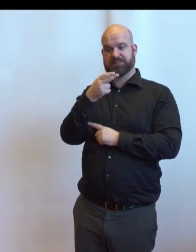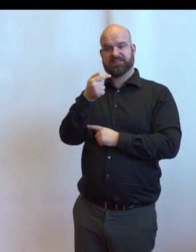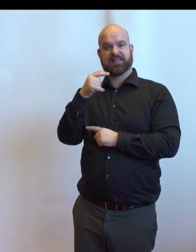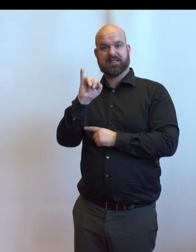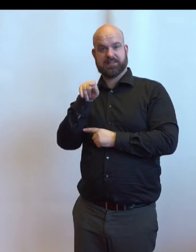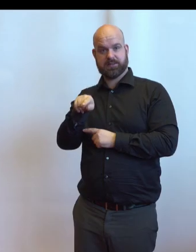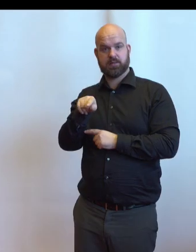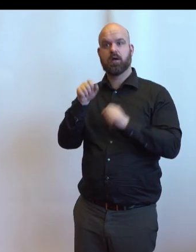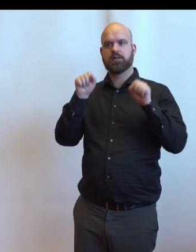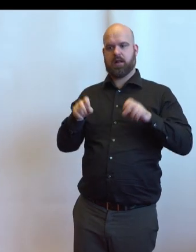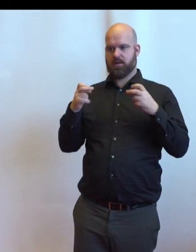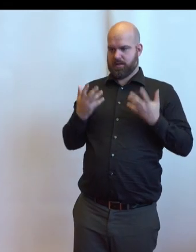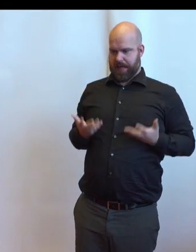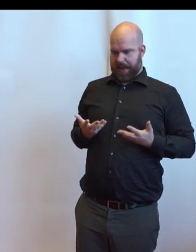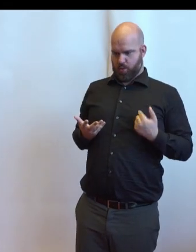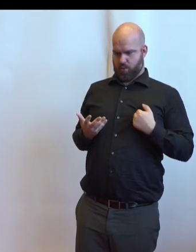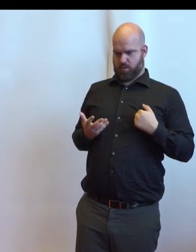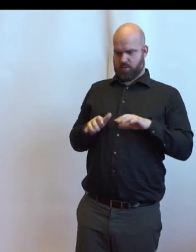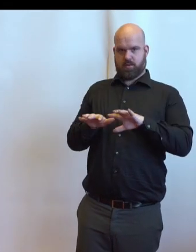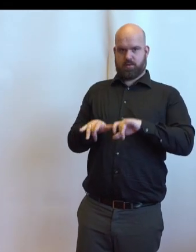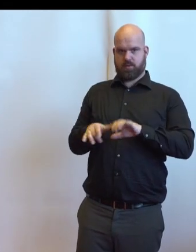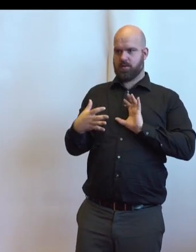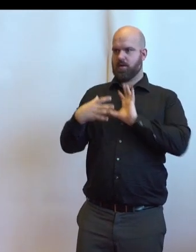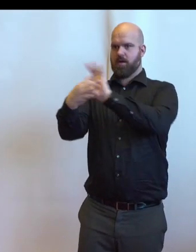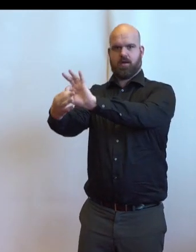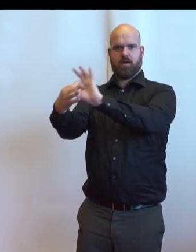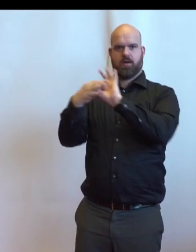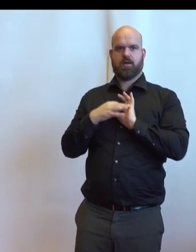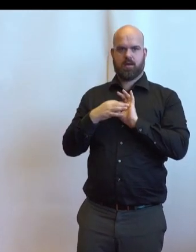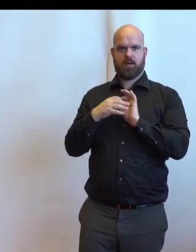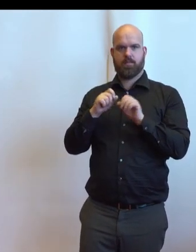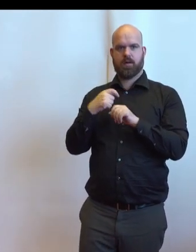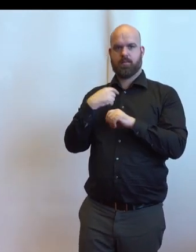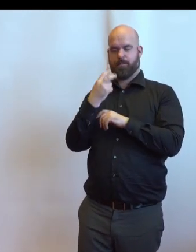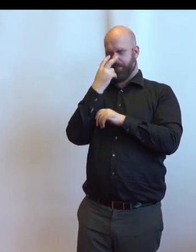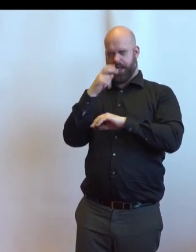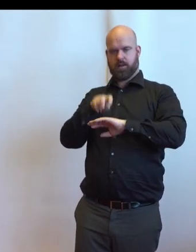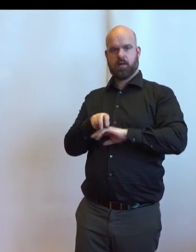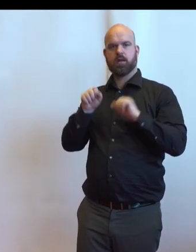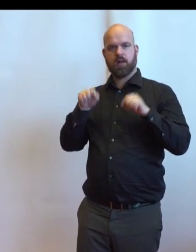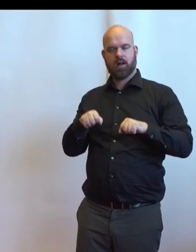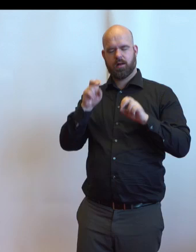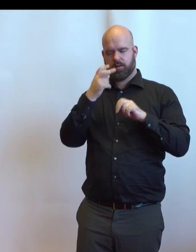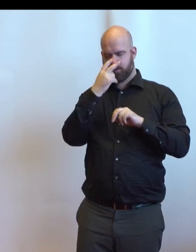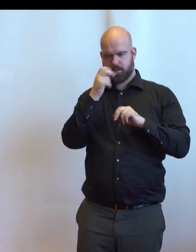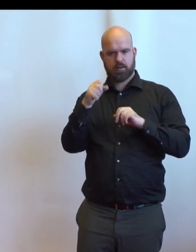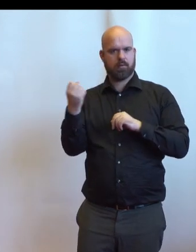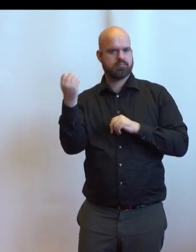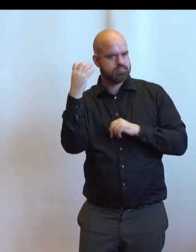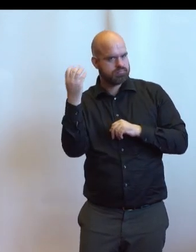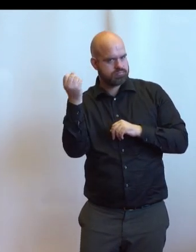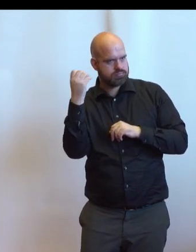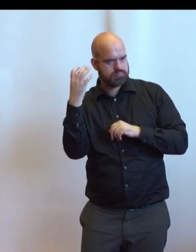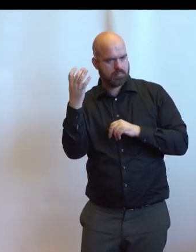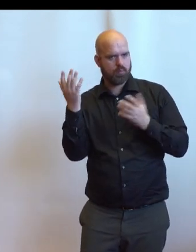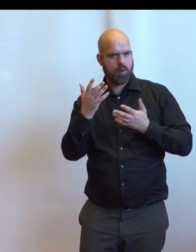supporting humans with intelligence. Drishti also means vision, and it helps blind people derive insights that